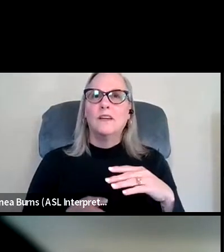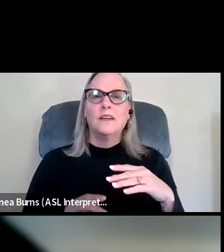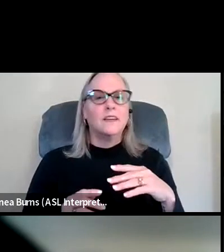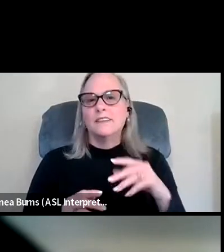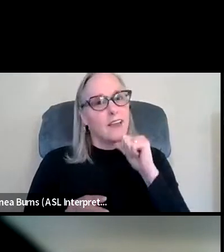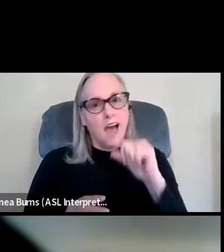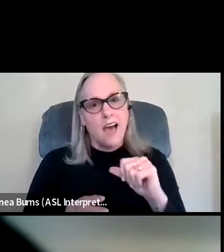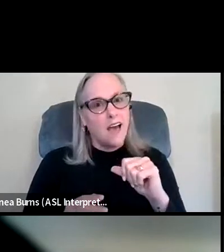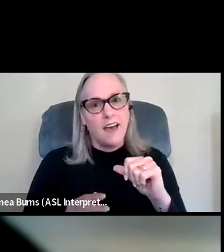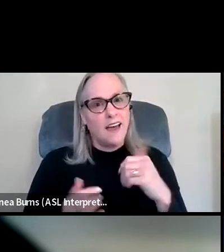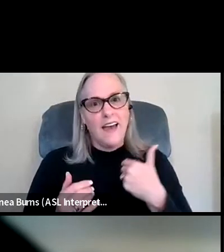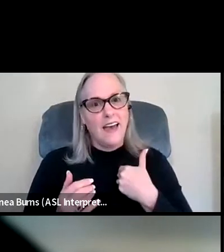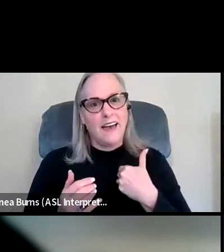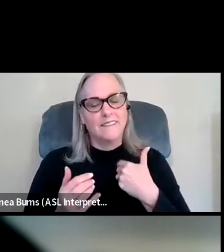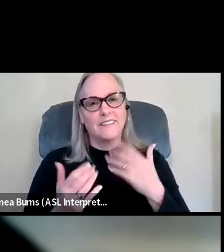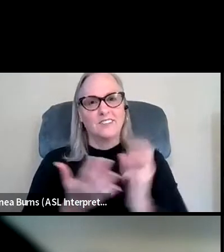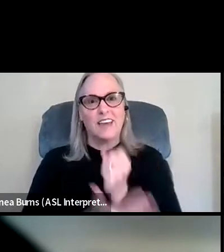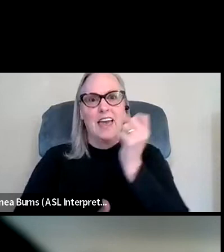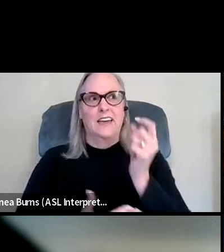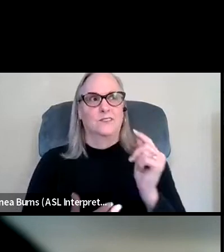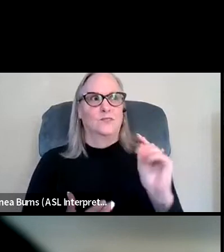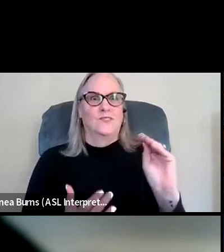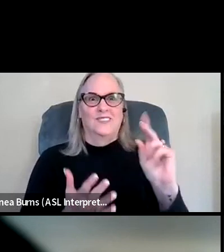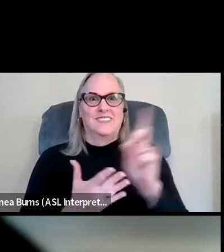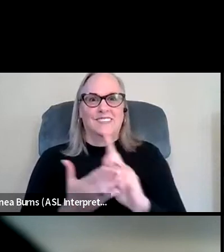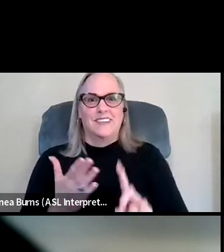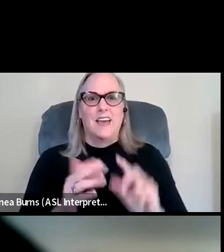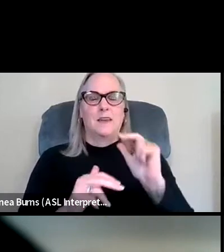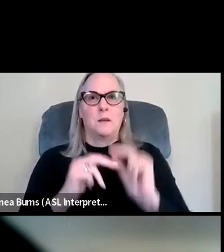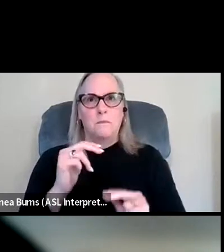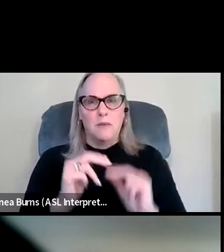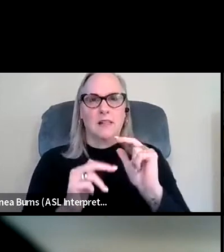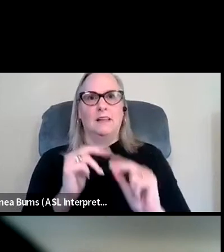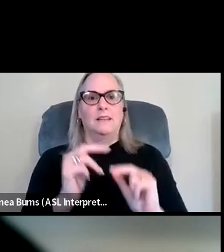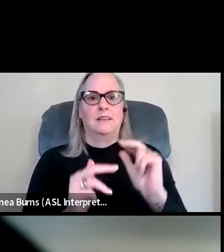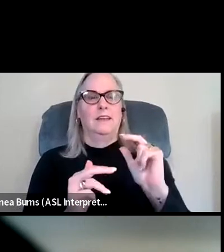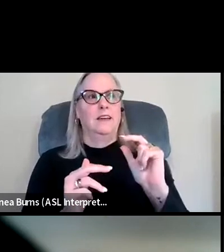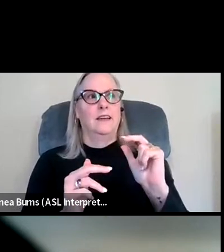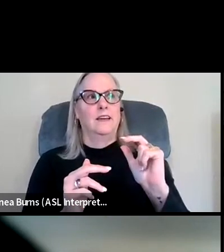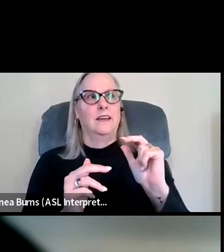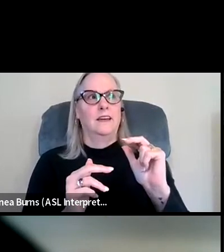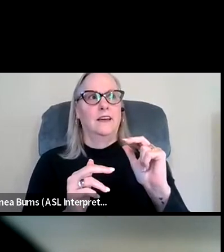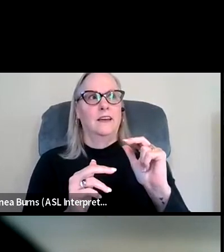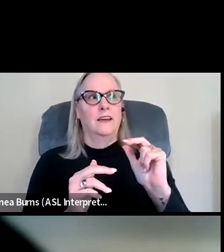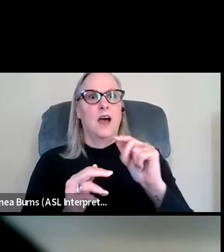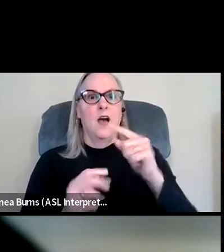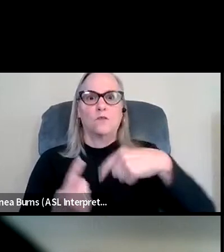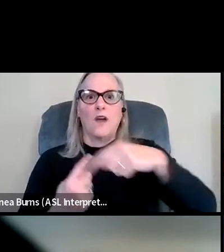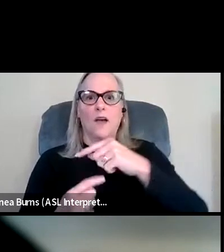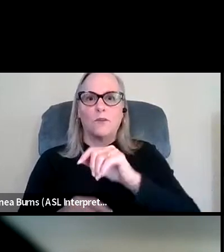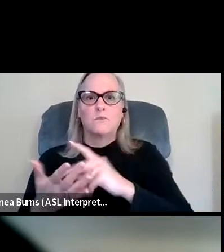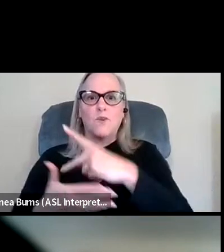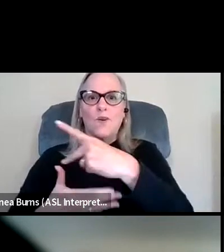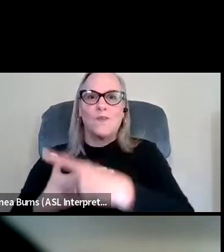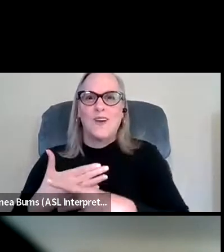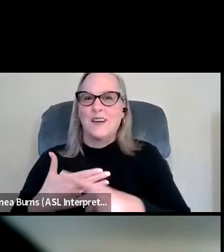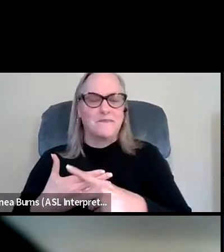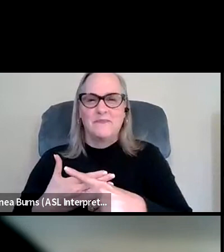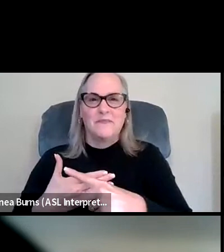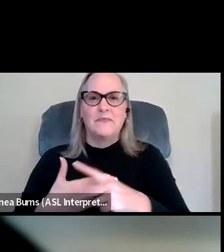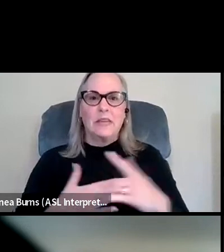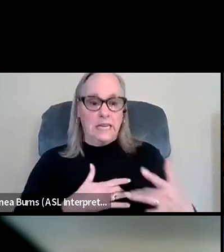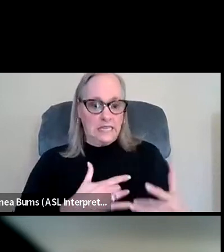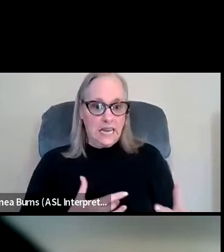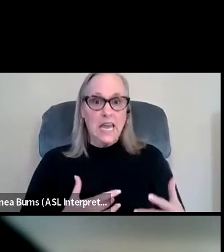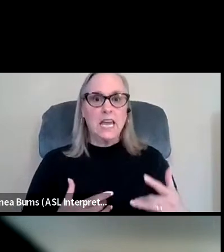many chances in life to design a building around a program. Usually in the charter world, we